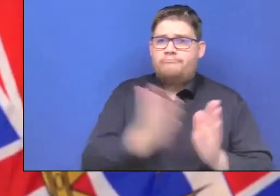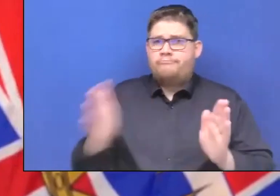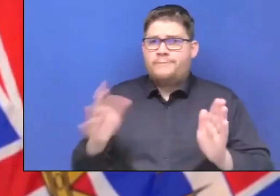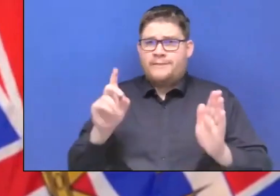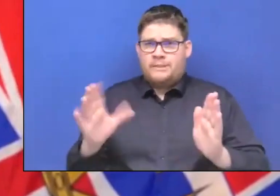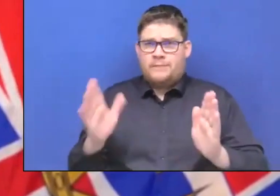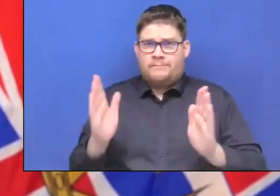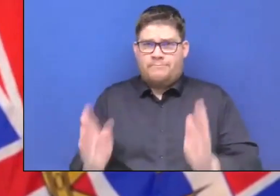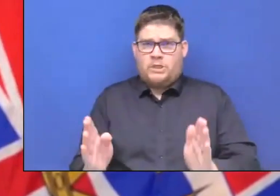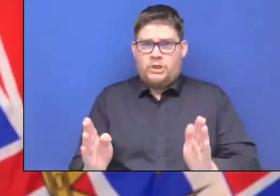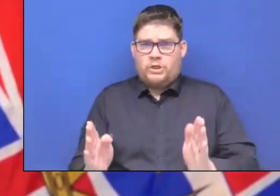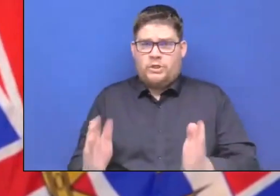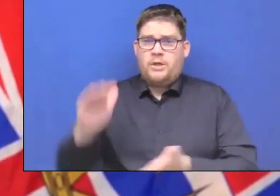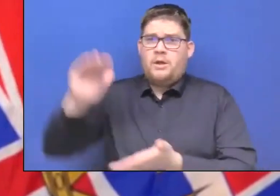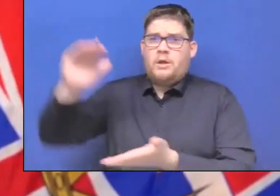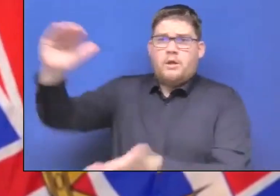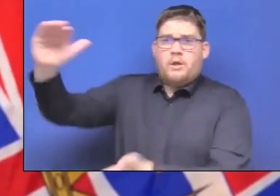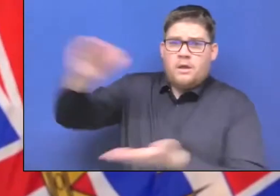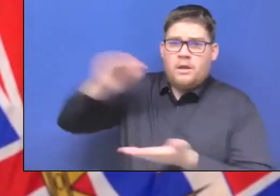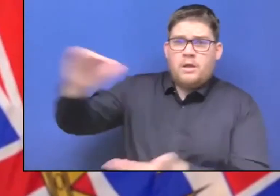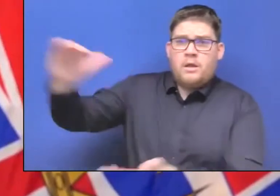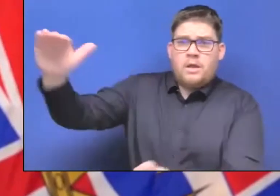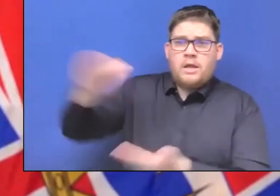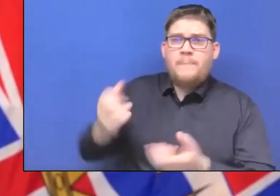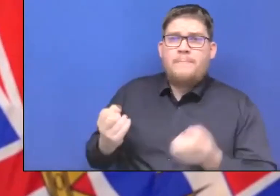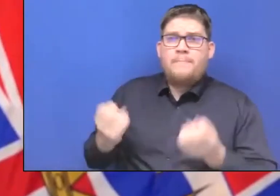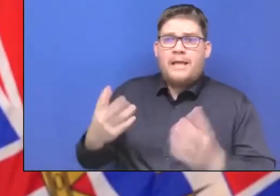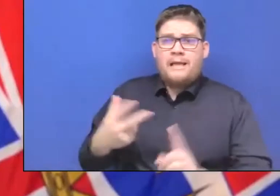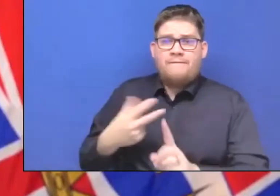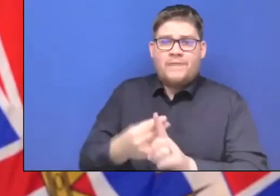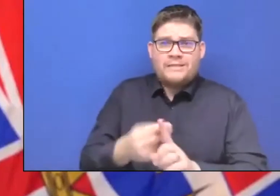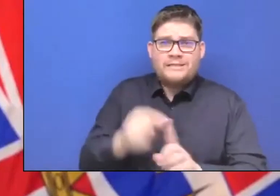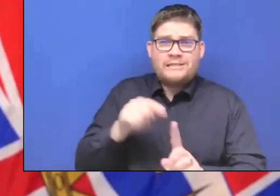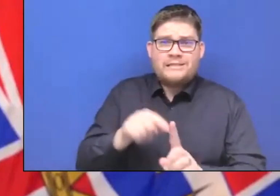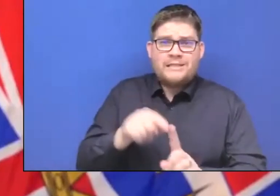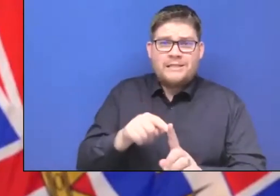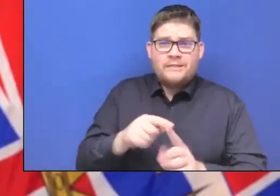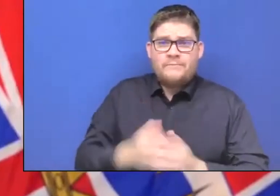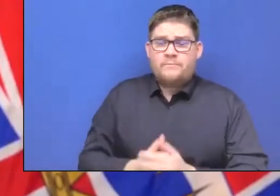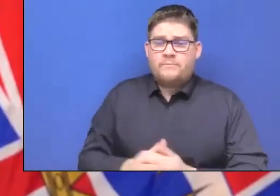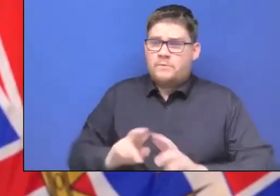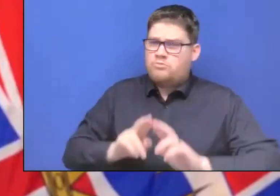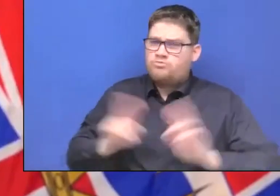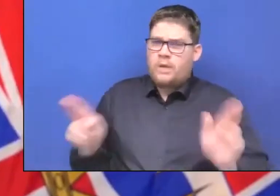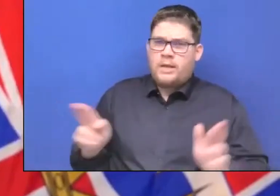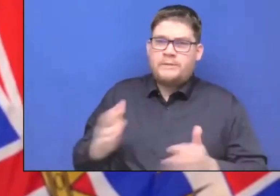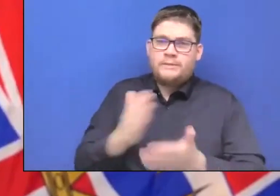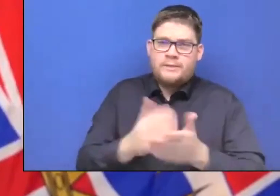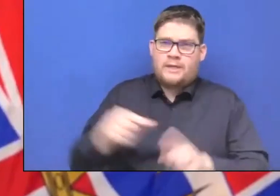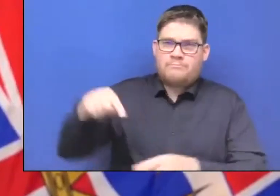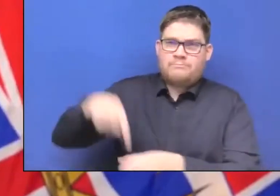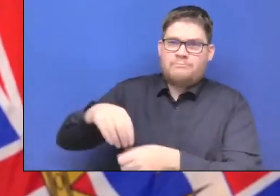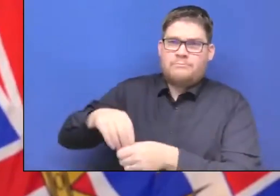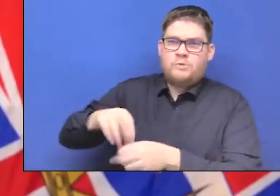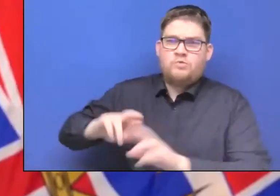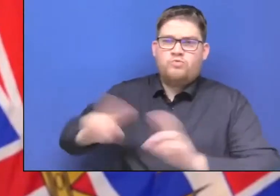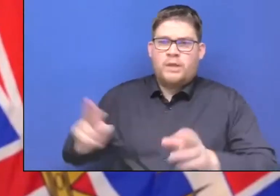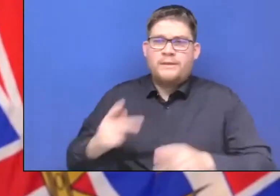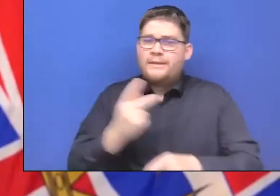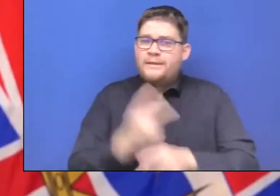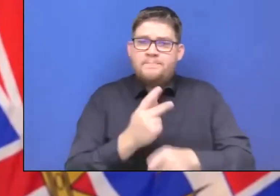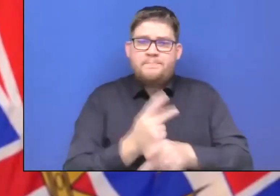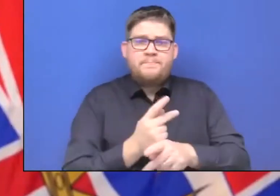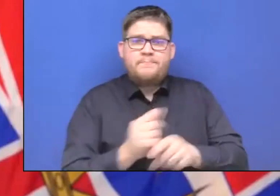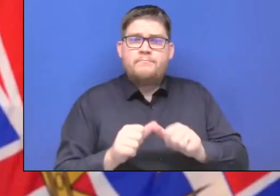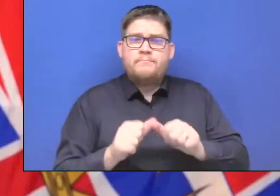supply, we certainly have vaccine on hand. We keep vaccine at Innomar facility in Ottawa,